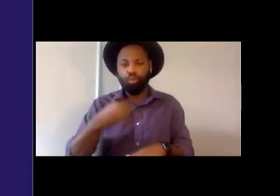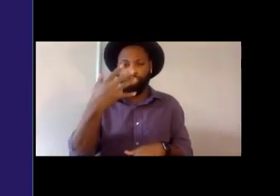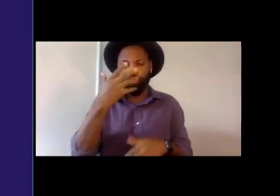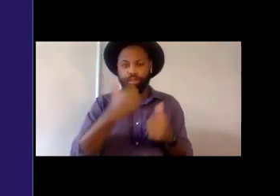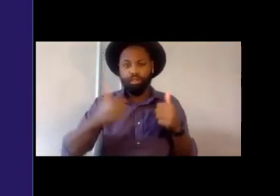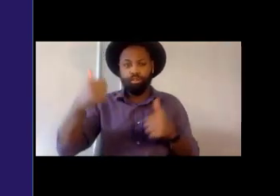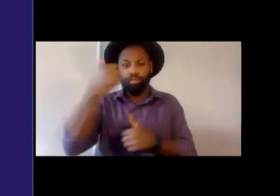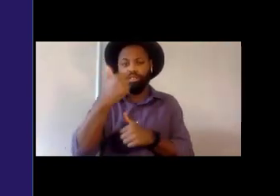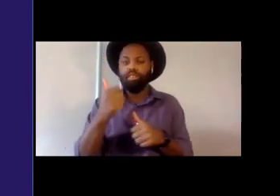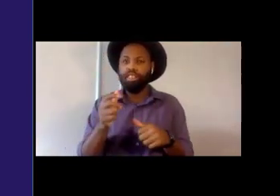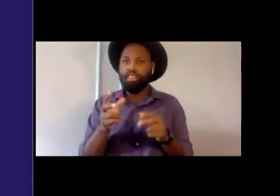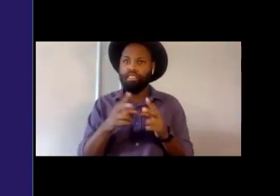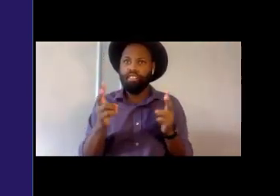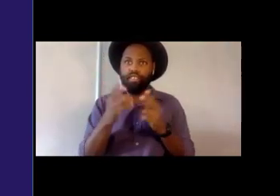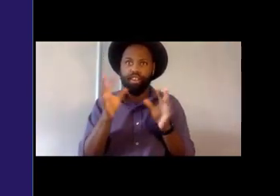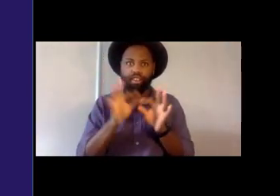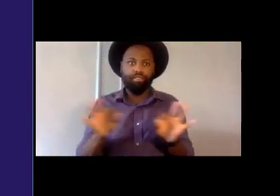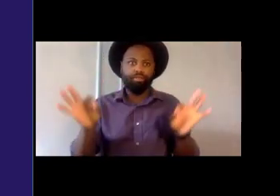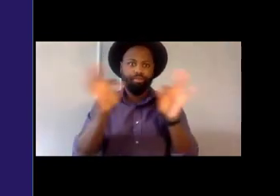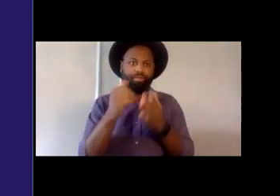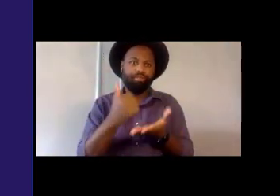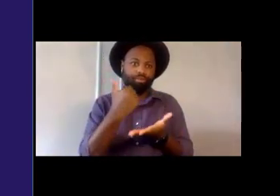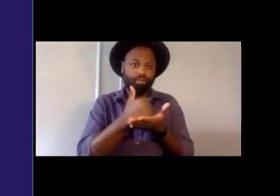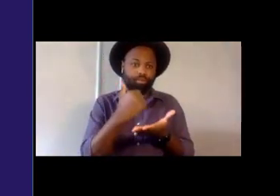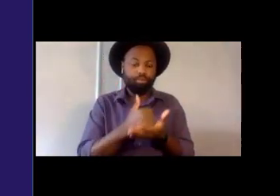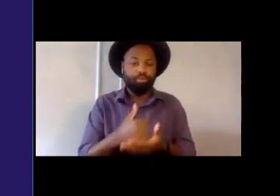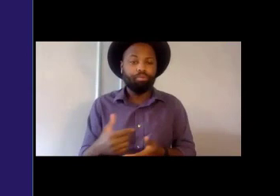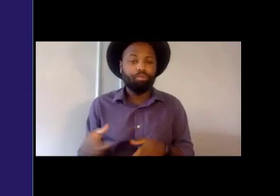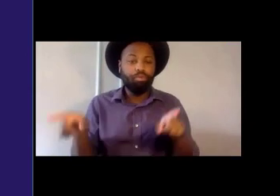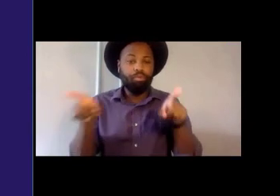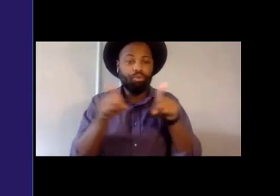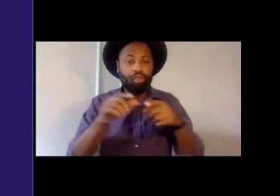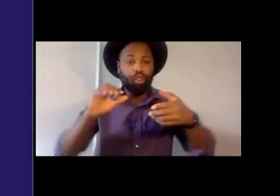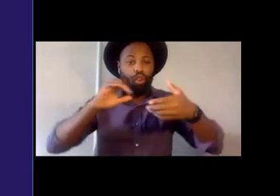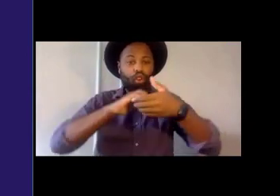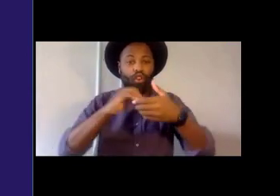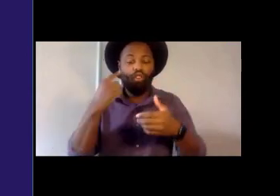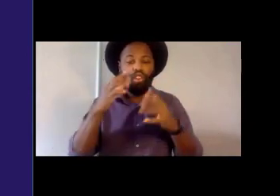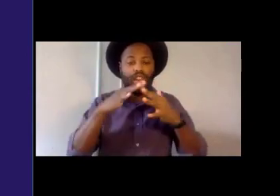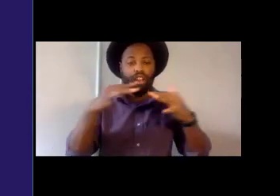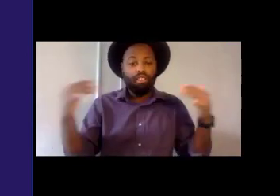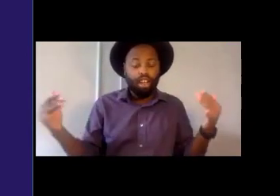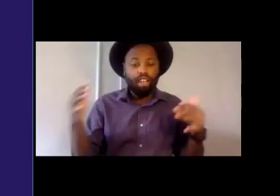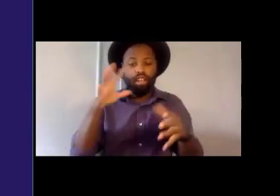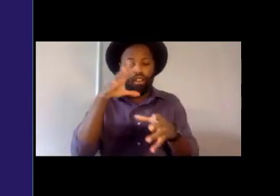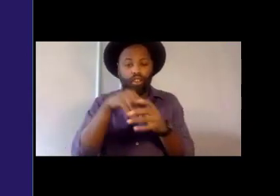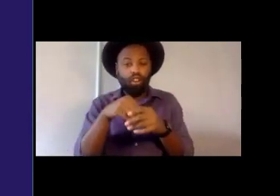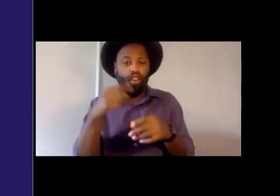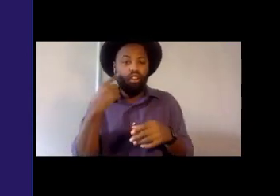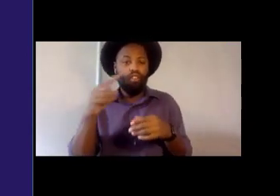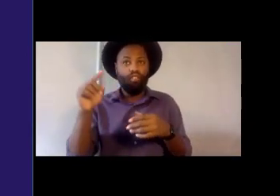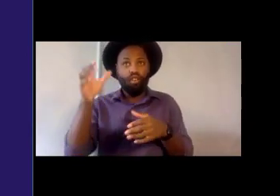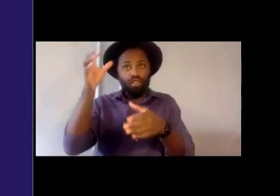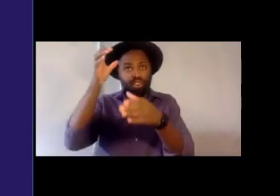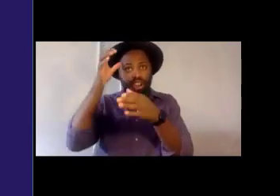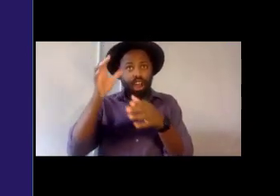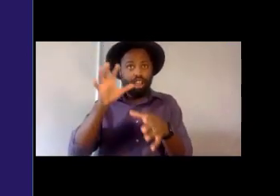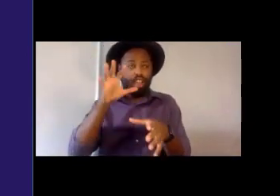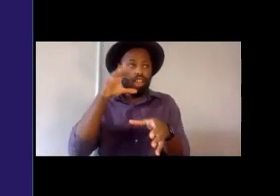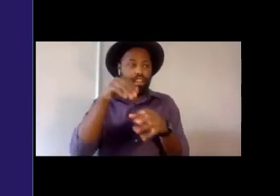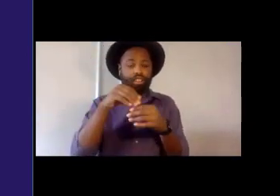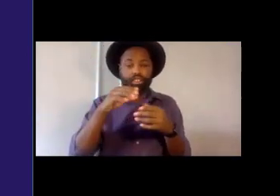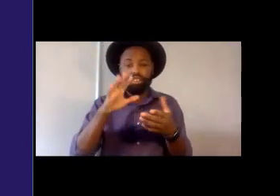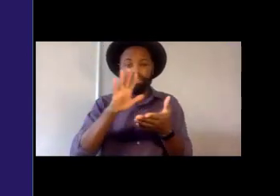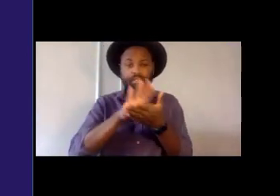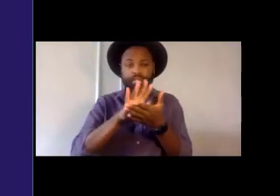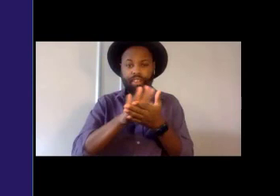So C4DISC, which is the Coalition for Diversity and Inclusion in Scholarly Communications, is hosting our toolkits on their site. So you